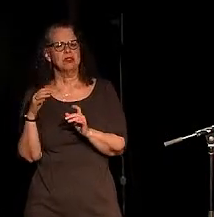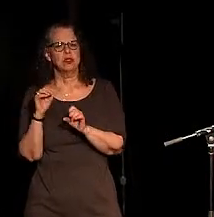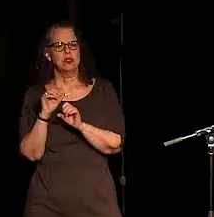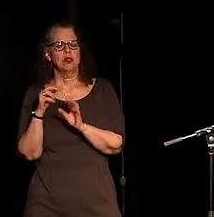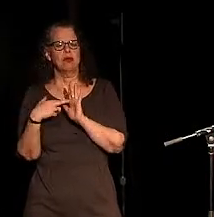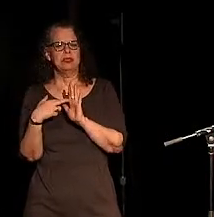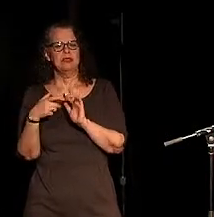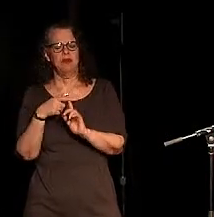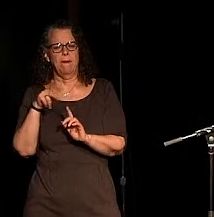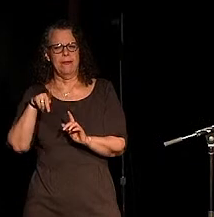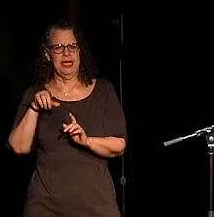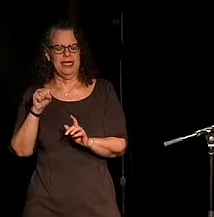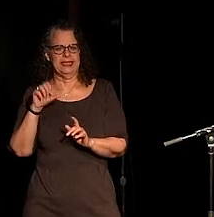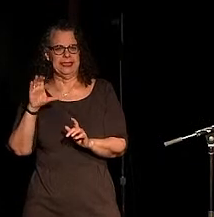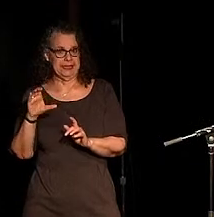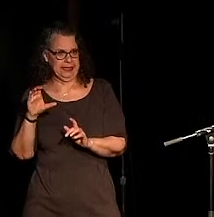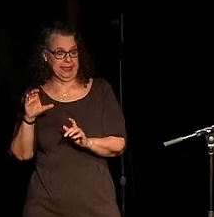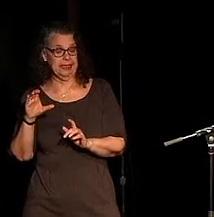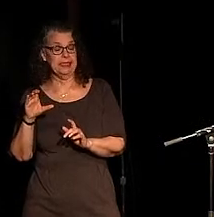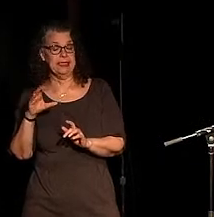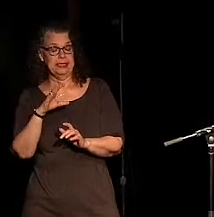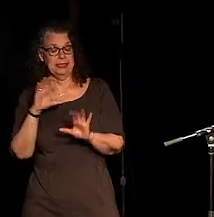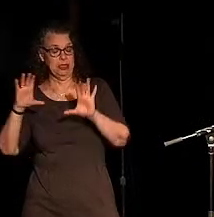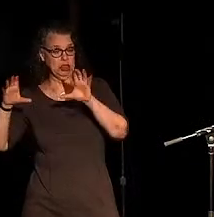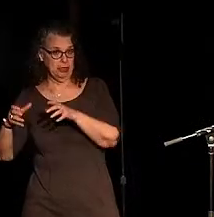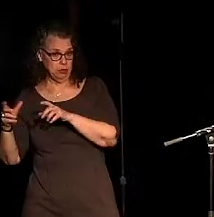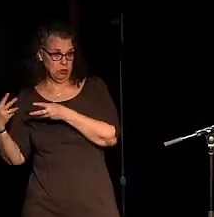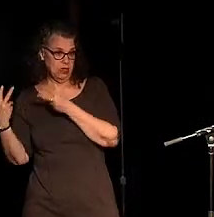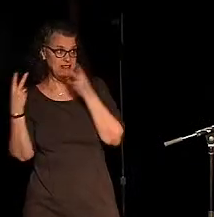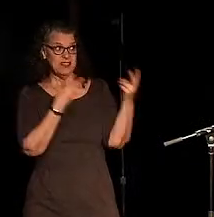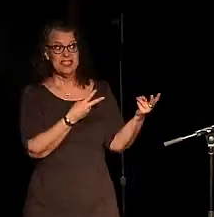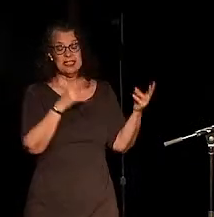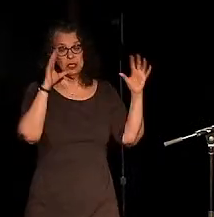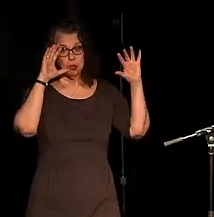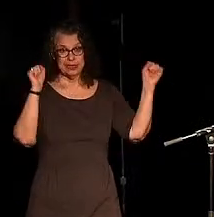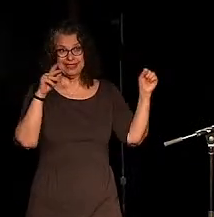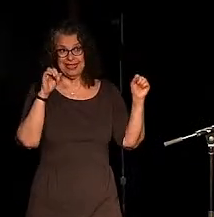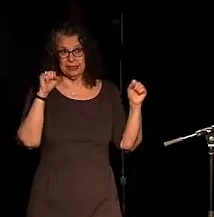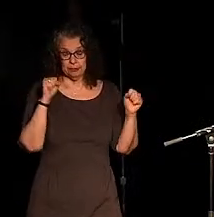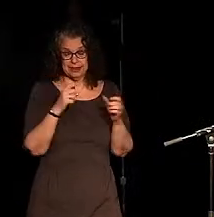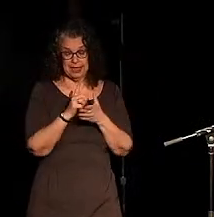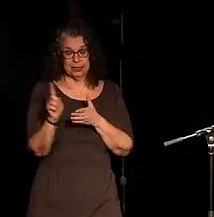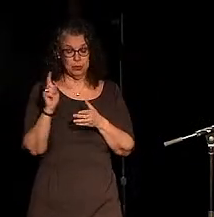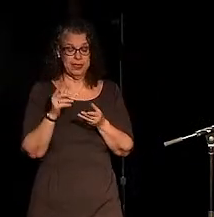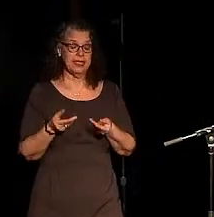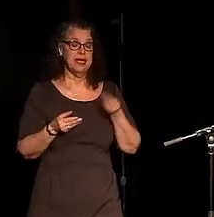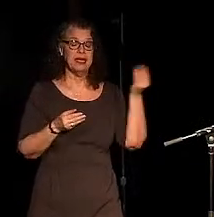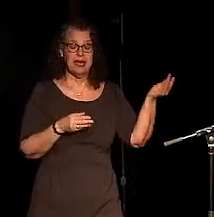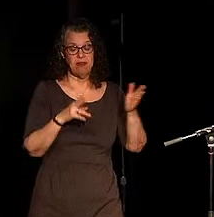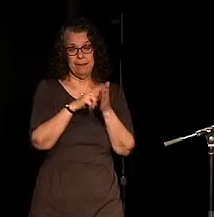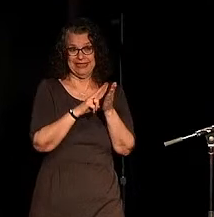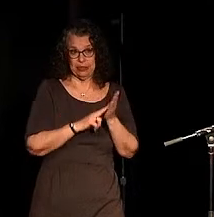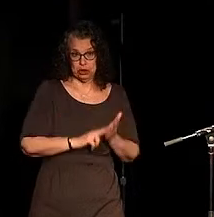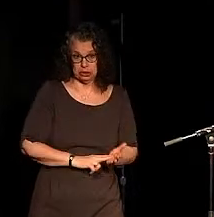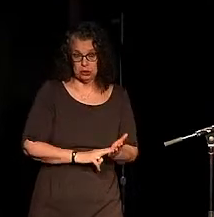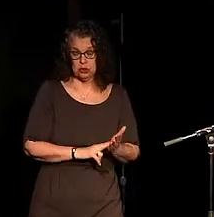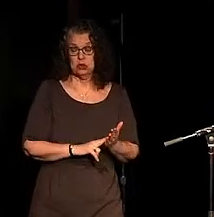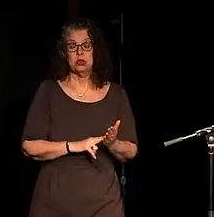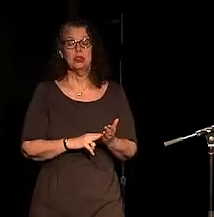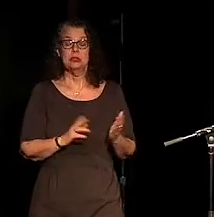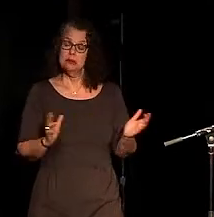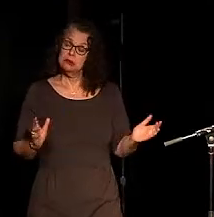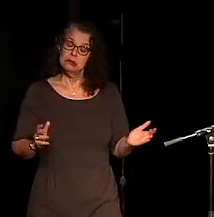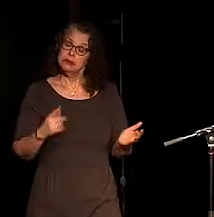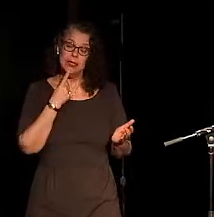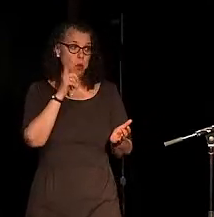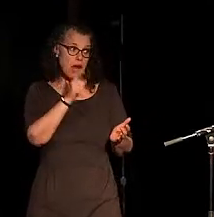PSC chapter visited President Adams last week and gave him petitions urging the administration to address the B building